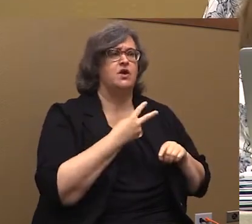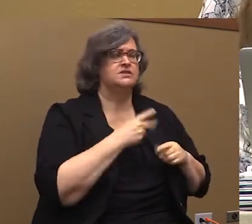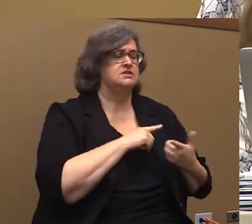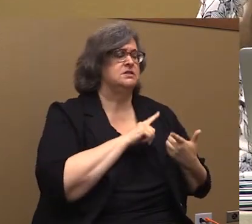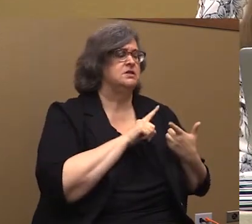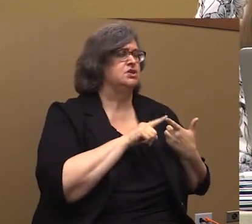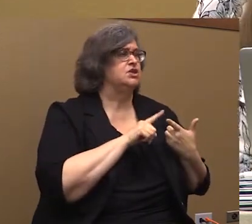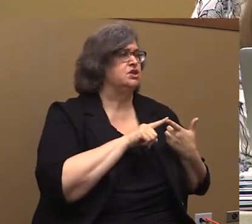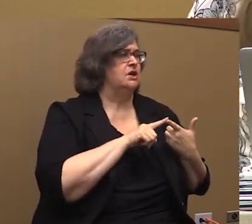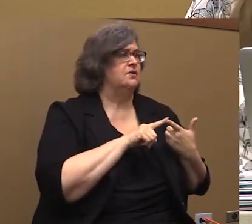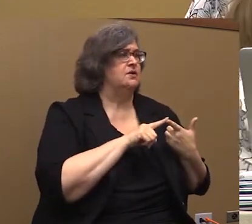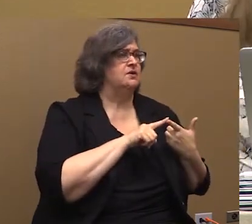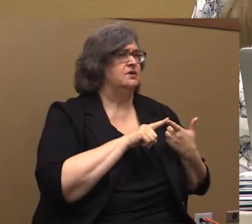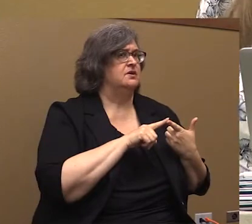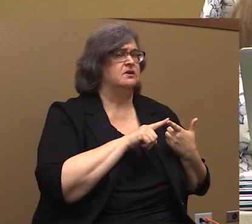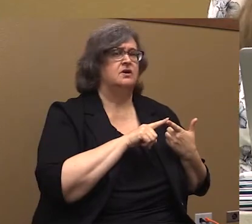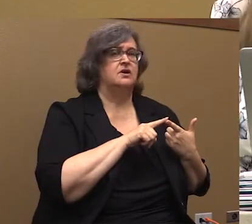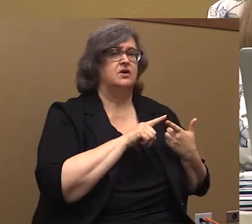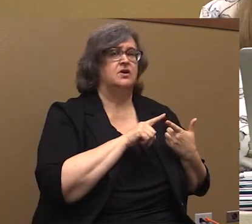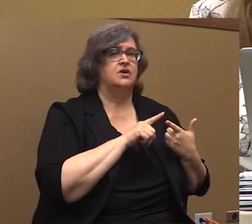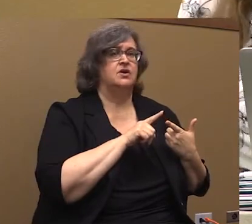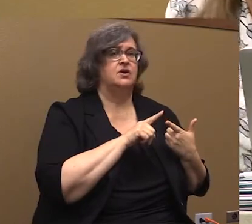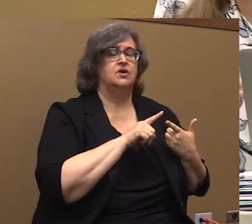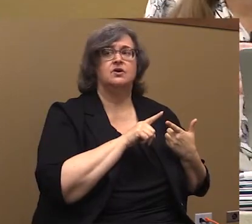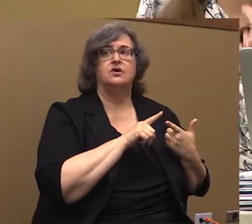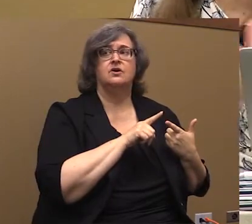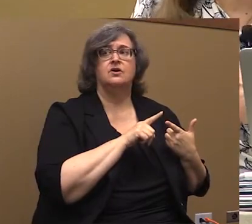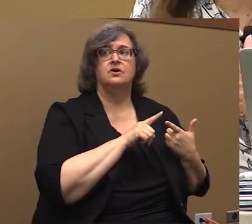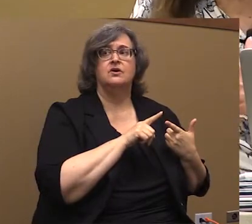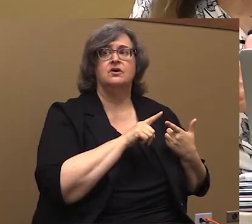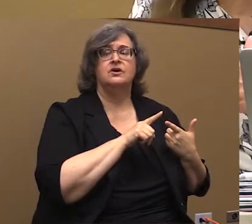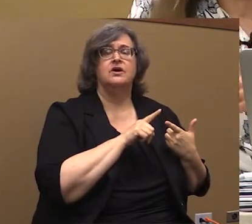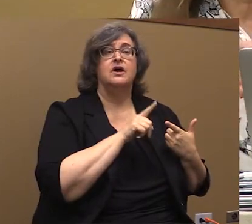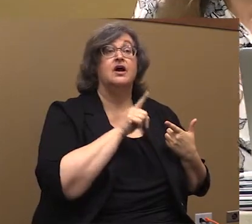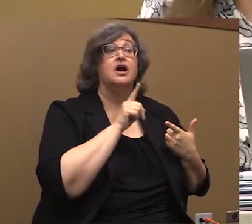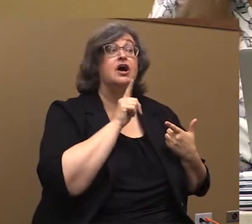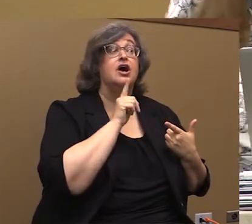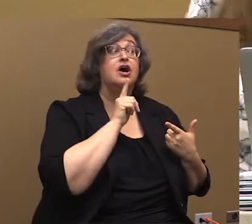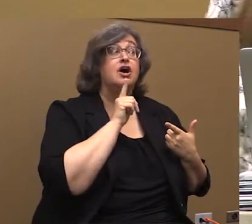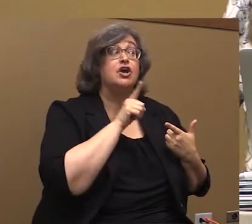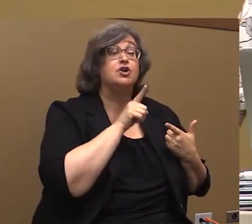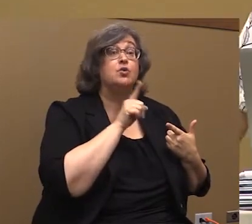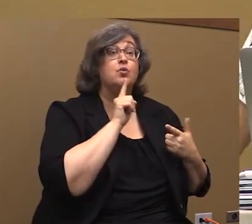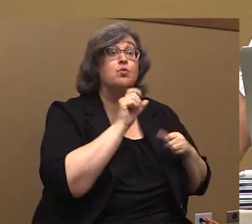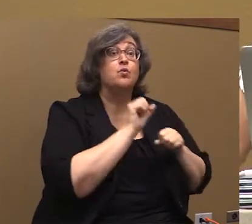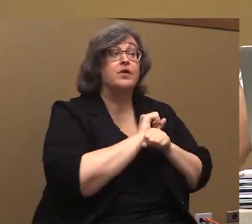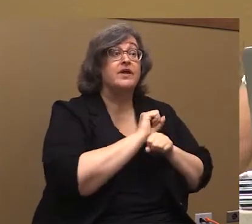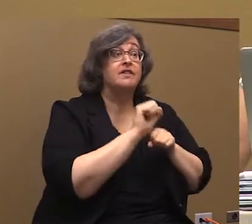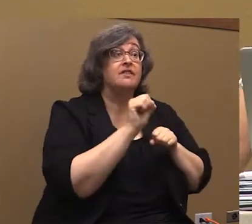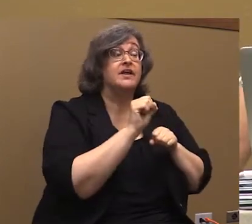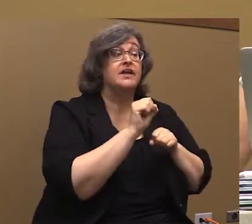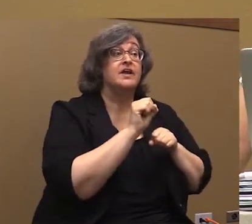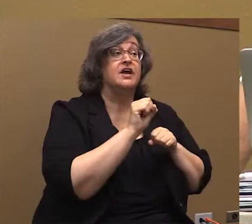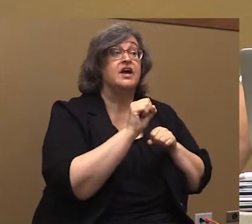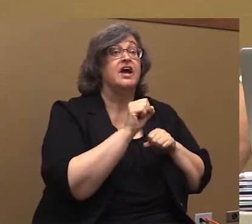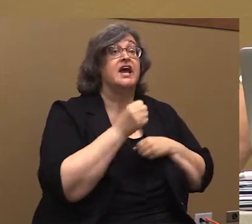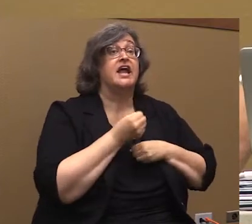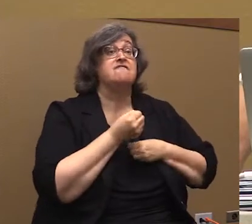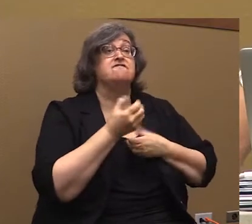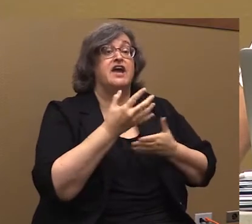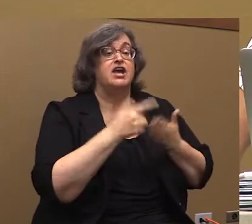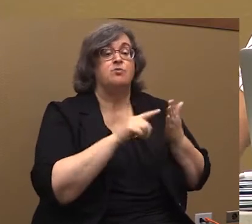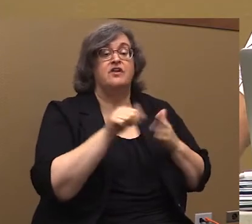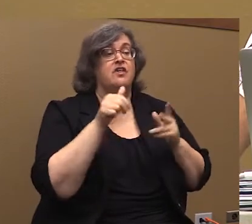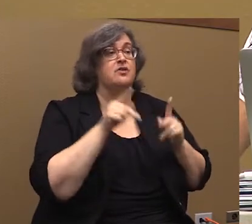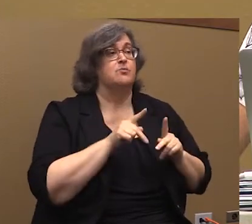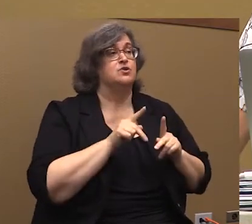One, how could you convey a different tone of voice? And the other is, are you really,